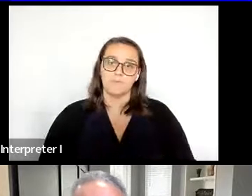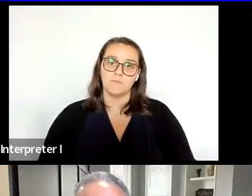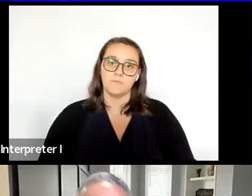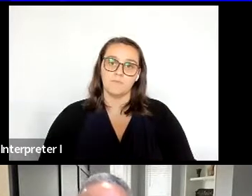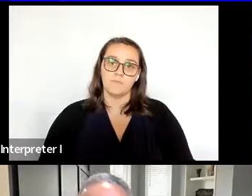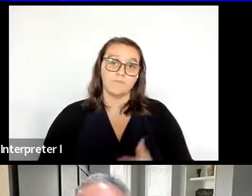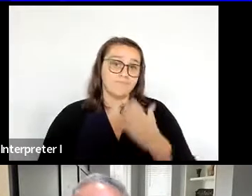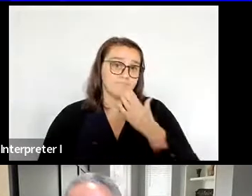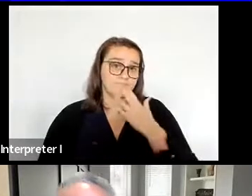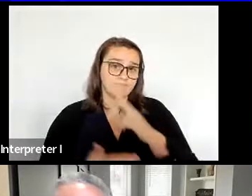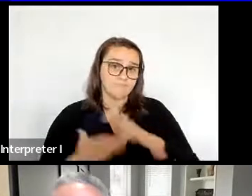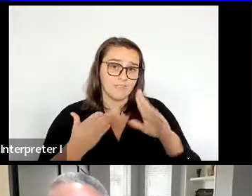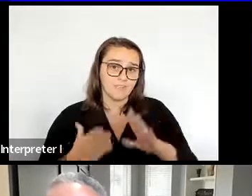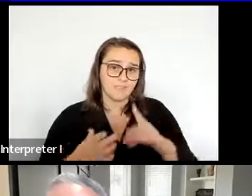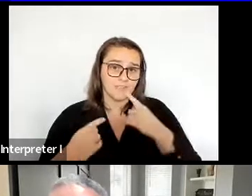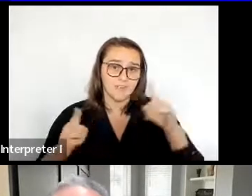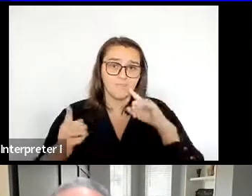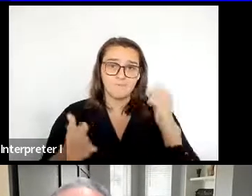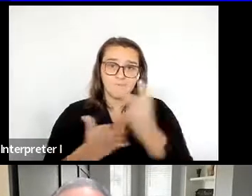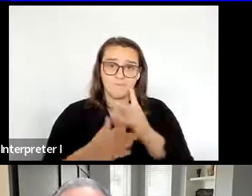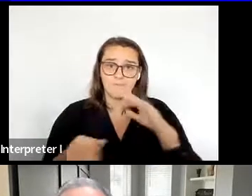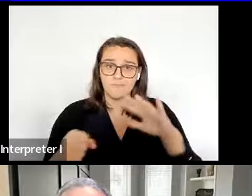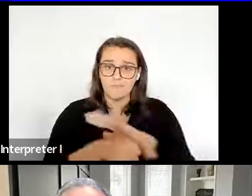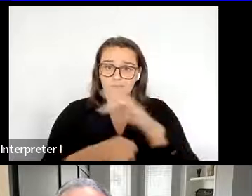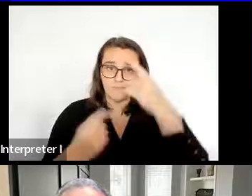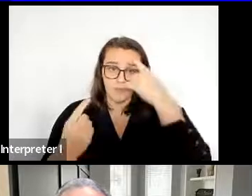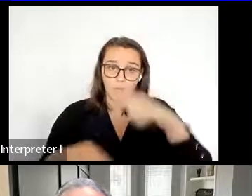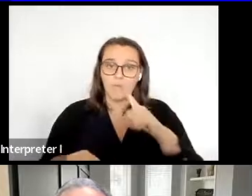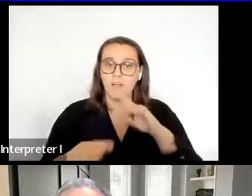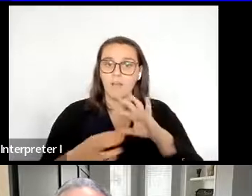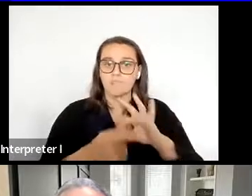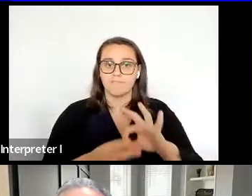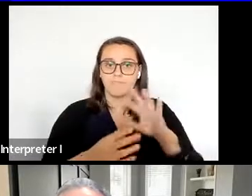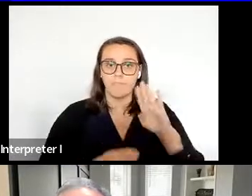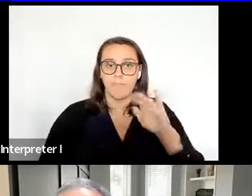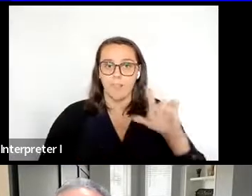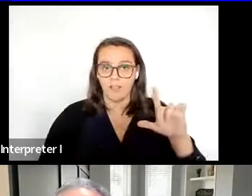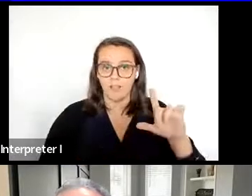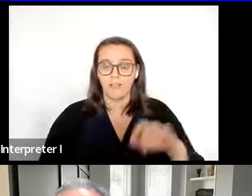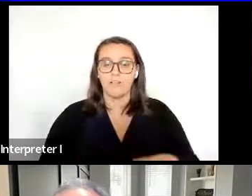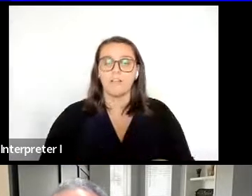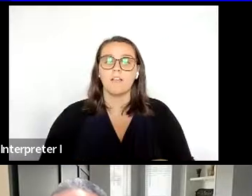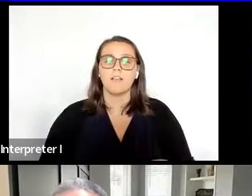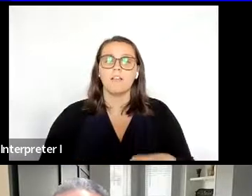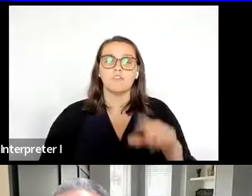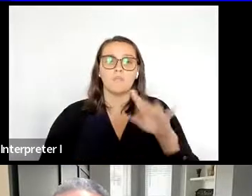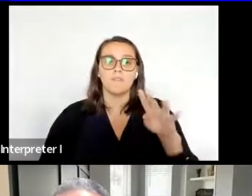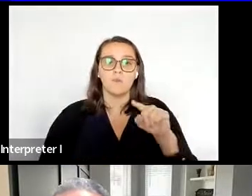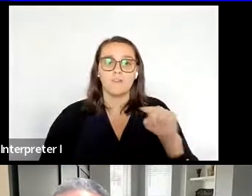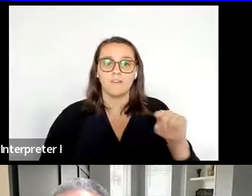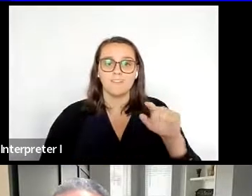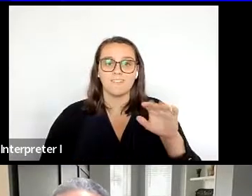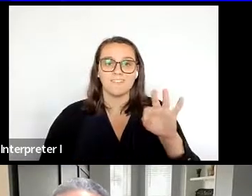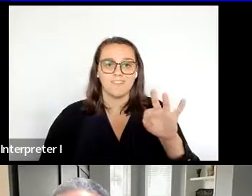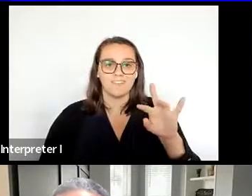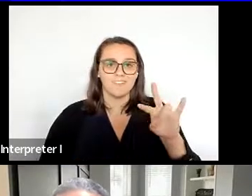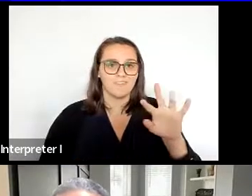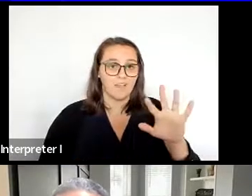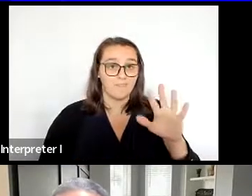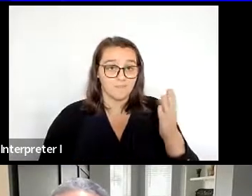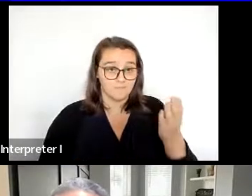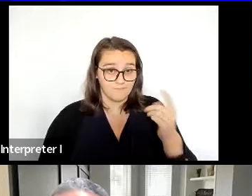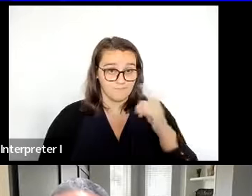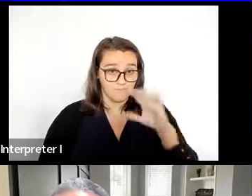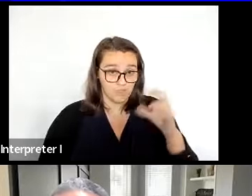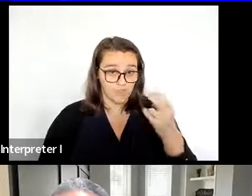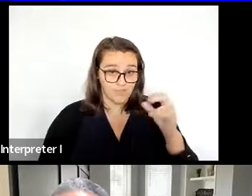Thank you, Madam Secretary. The declaration is approved unanimously. We have the underlying bill, Bill 24-975. Councilmember Che.